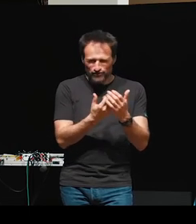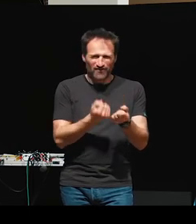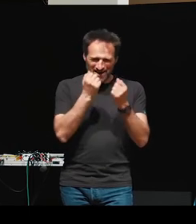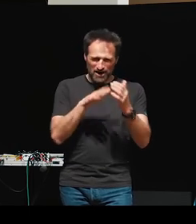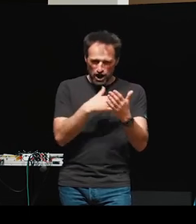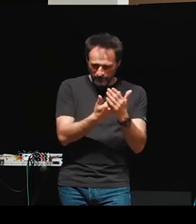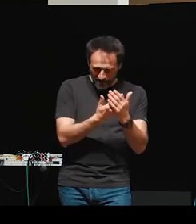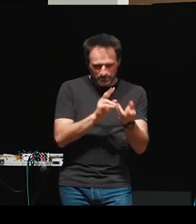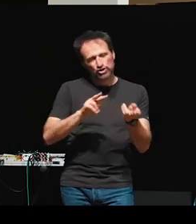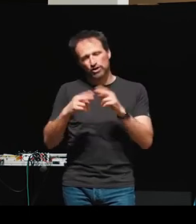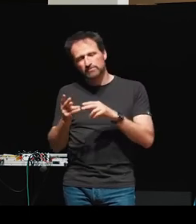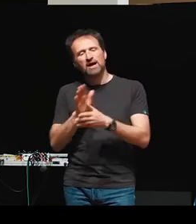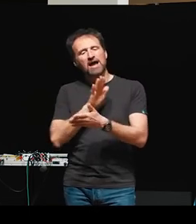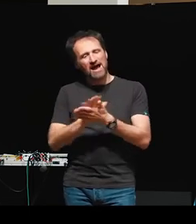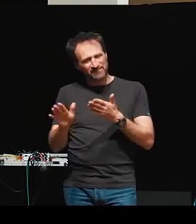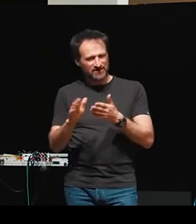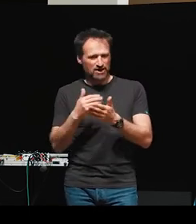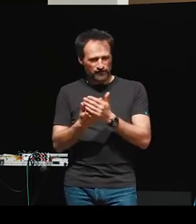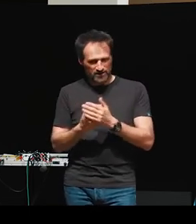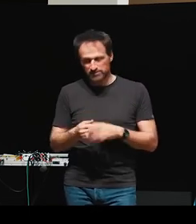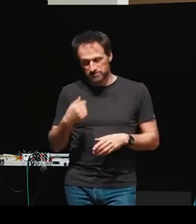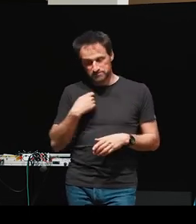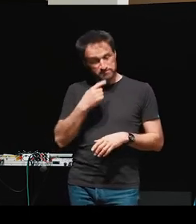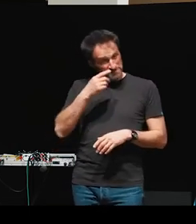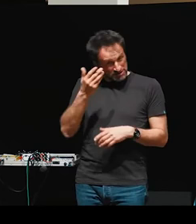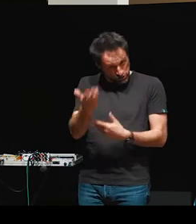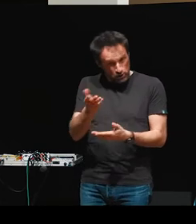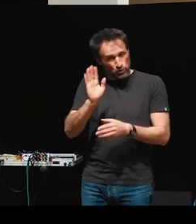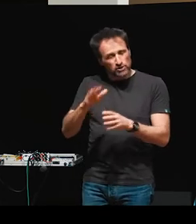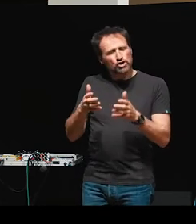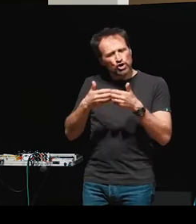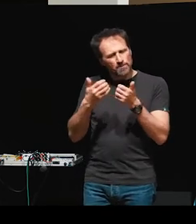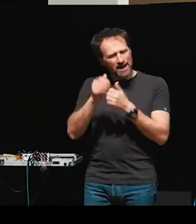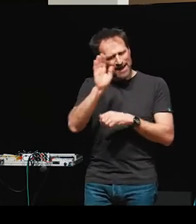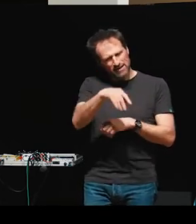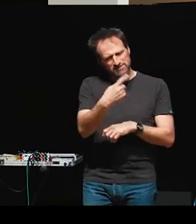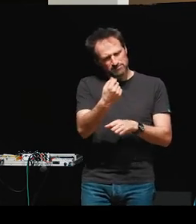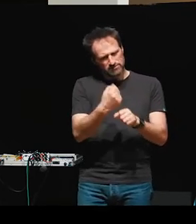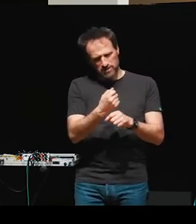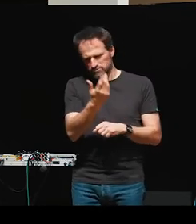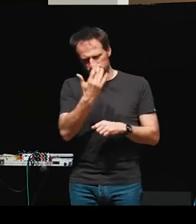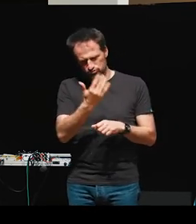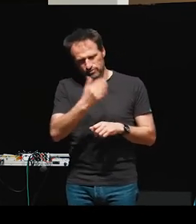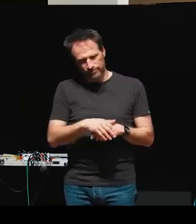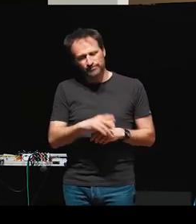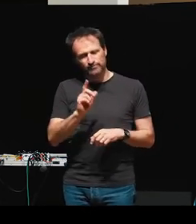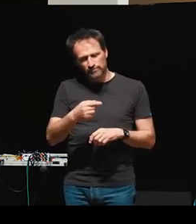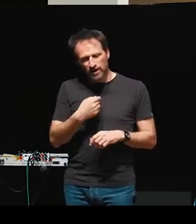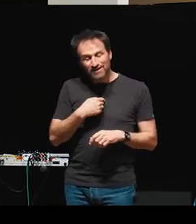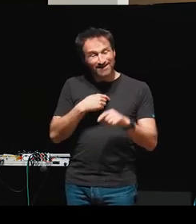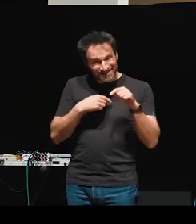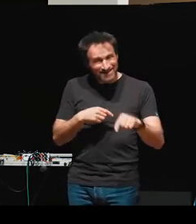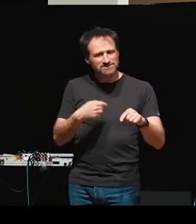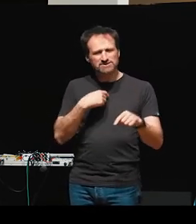I just say that, and I'm going to let the compiler guide me. So I'm going to go and fix line by line what it tells me is